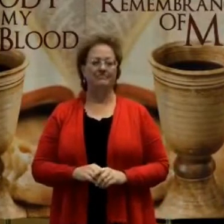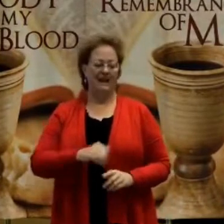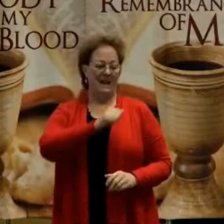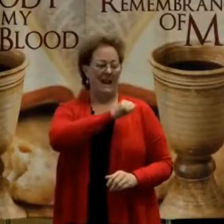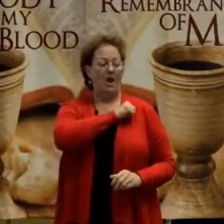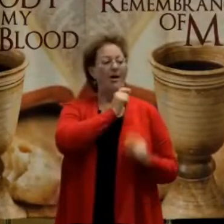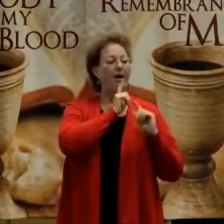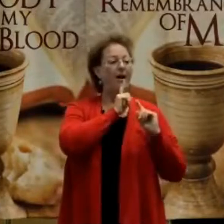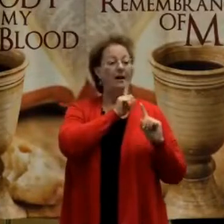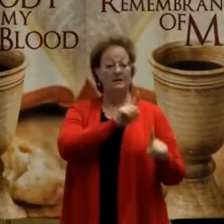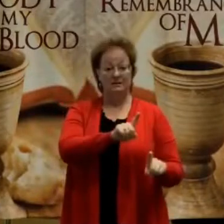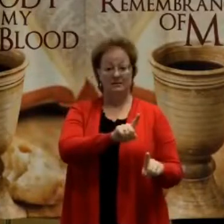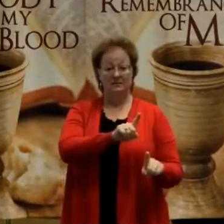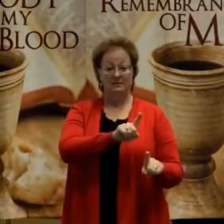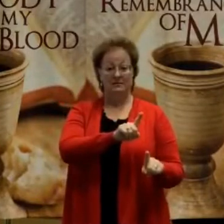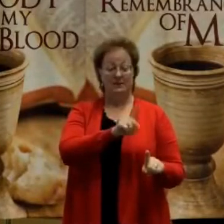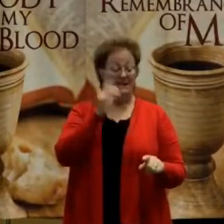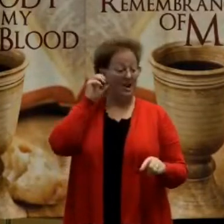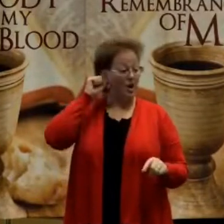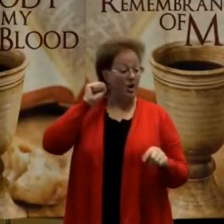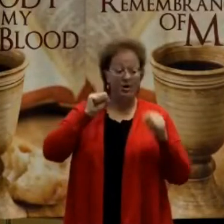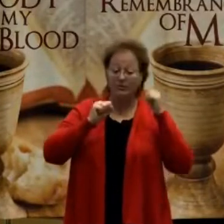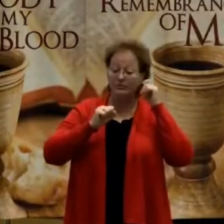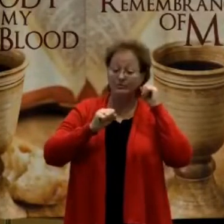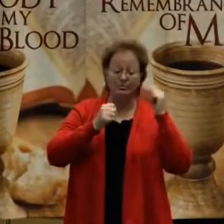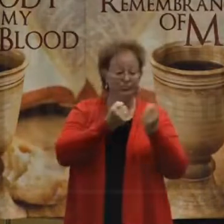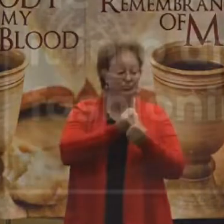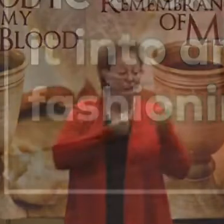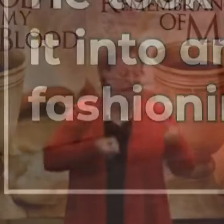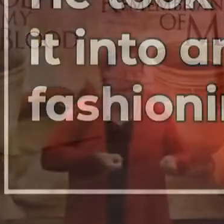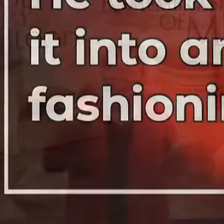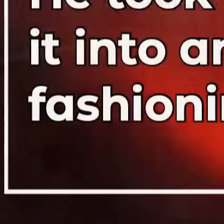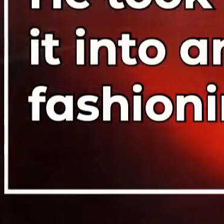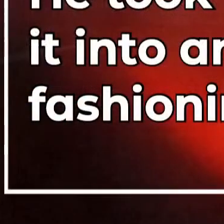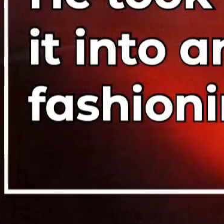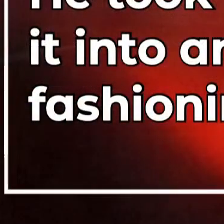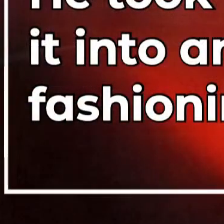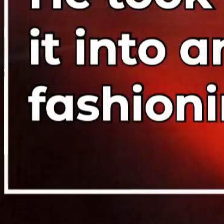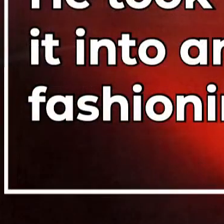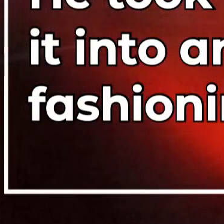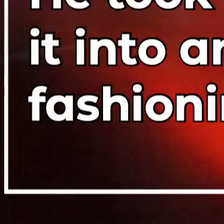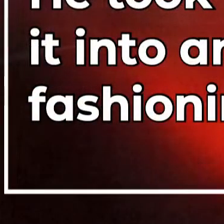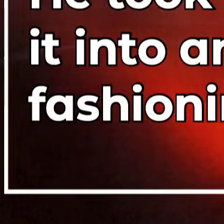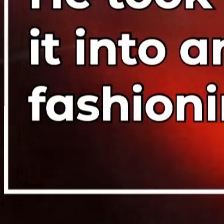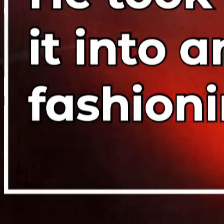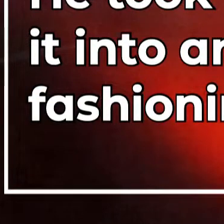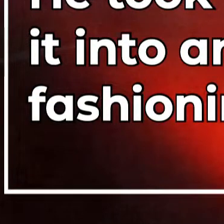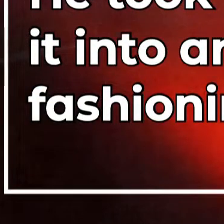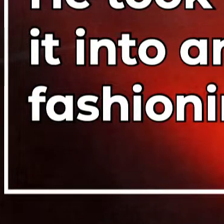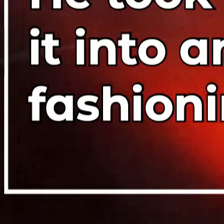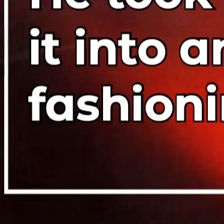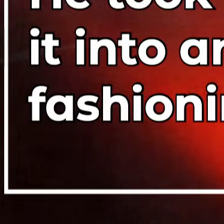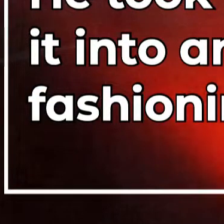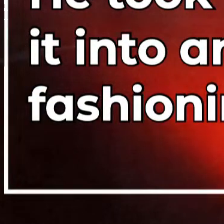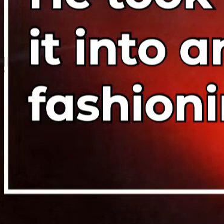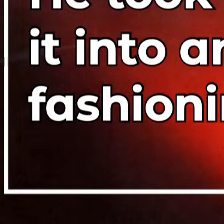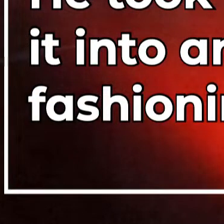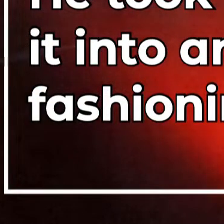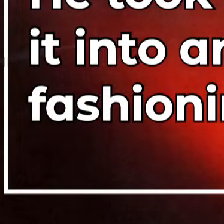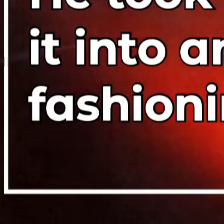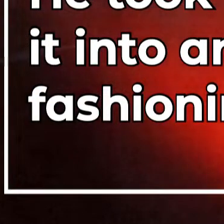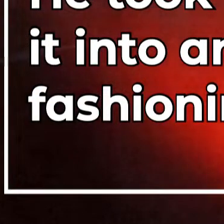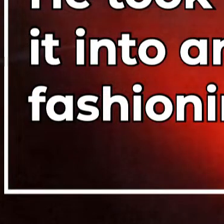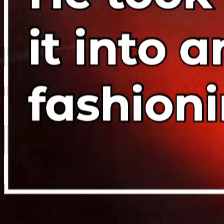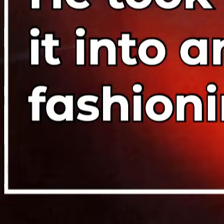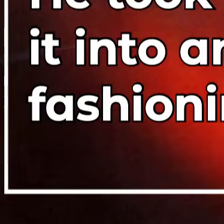them, "Take off the gold earrings that your wives, your sons, and your daughters are wearing, and bring them to me." So all the people took off their earrings